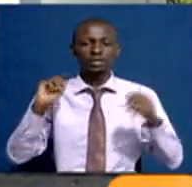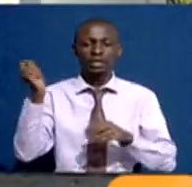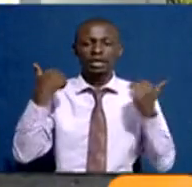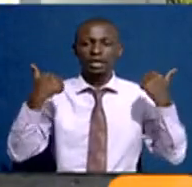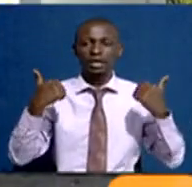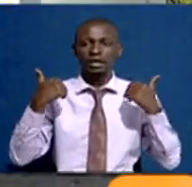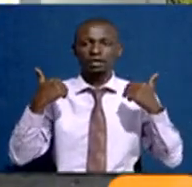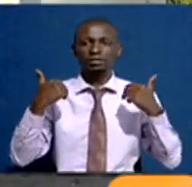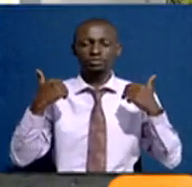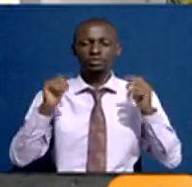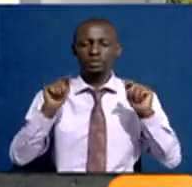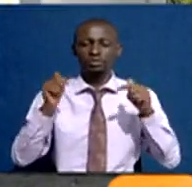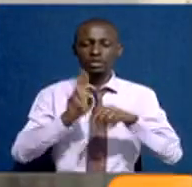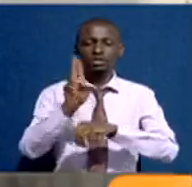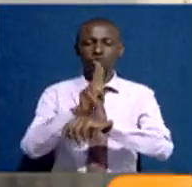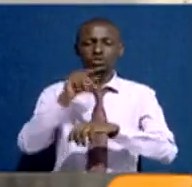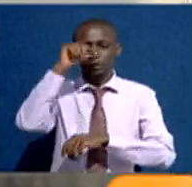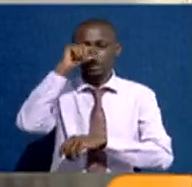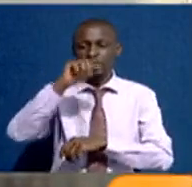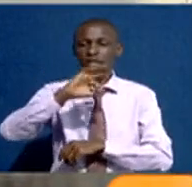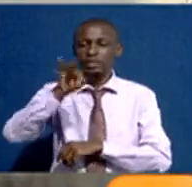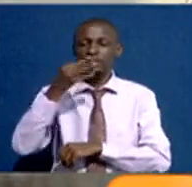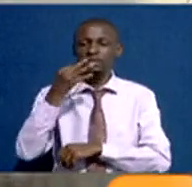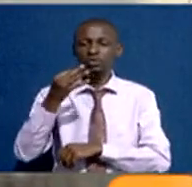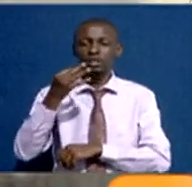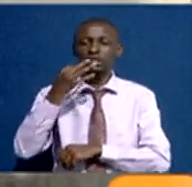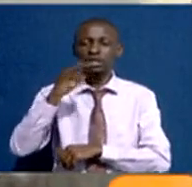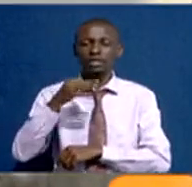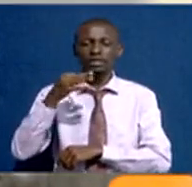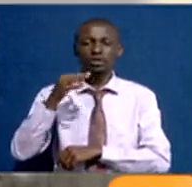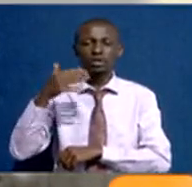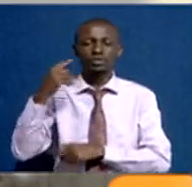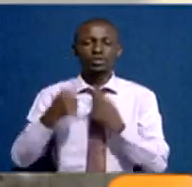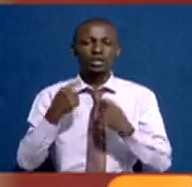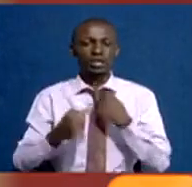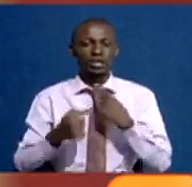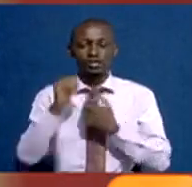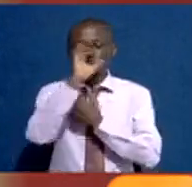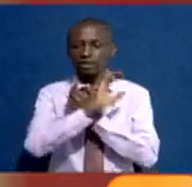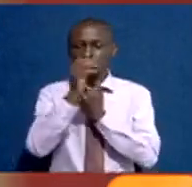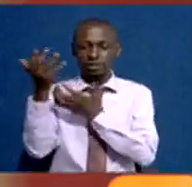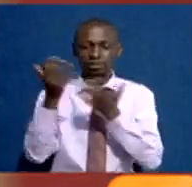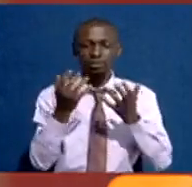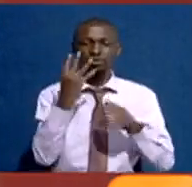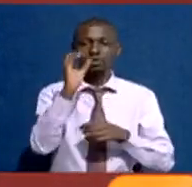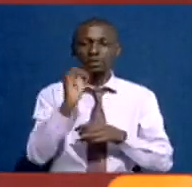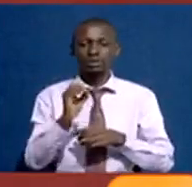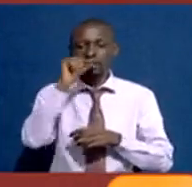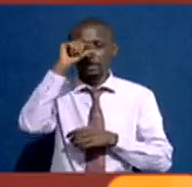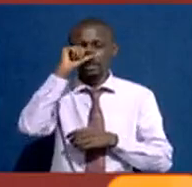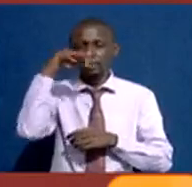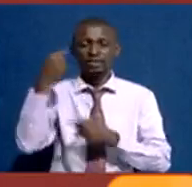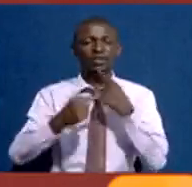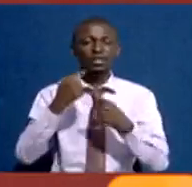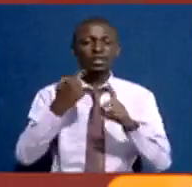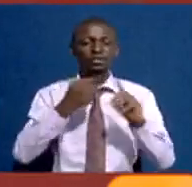LPG consumption demand of 300,000 metric tons per year. The country imports 40% of gas annually from